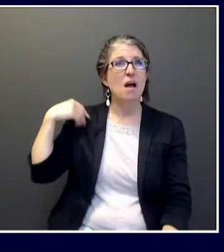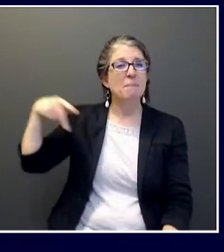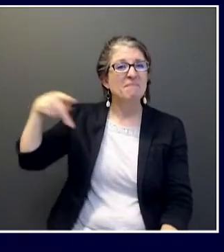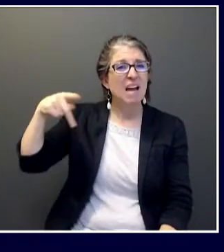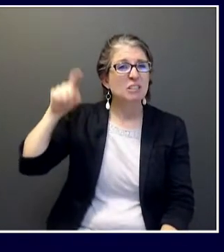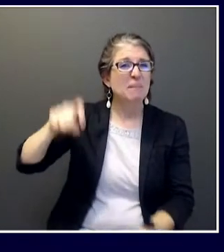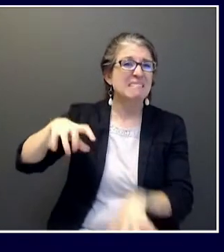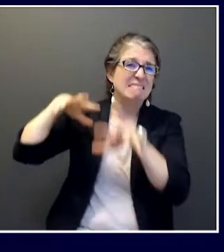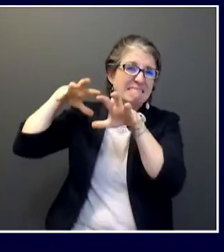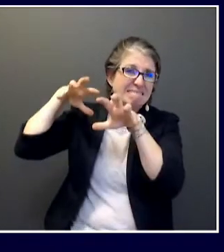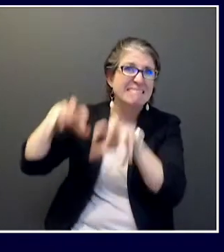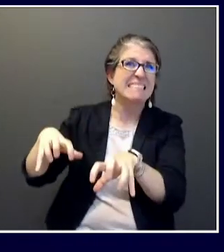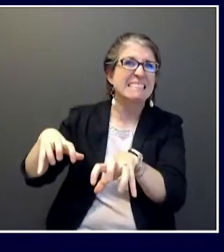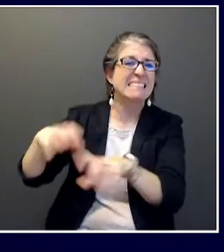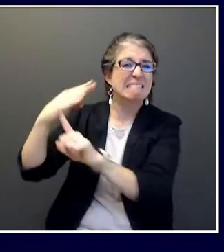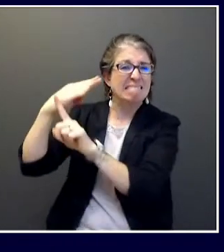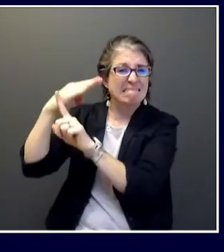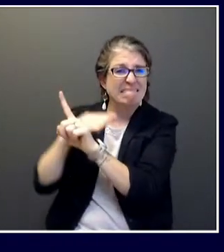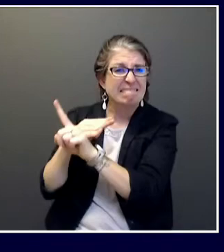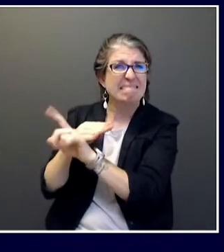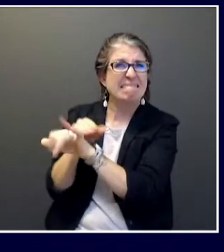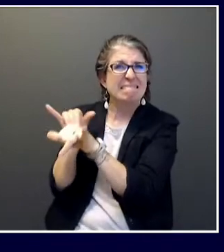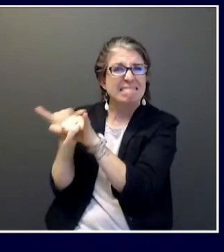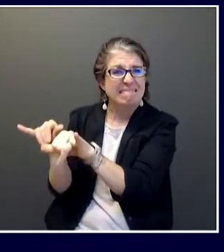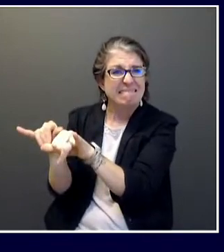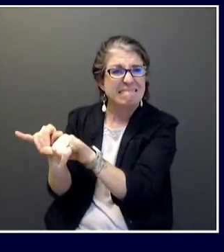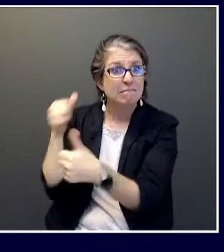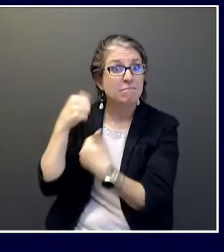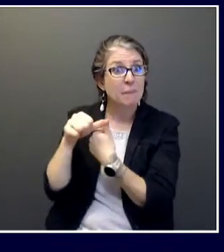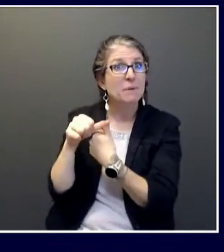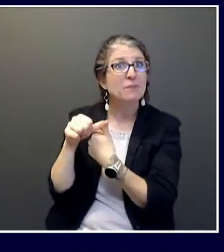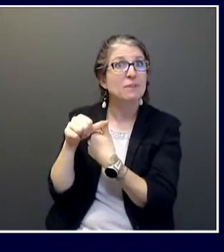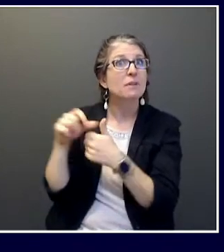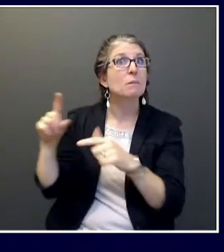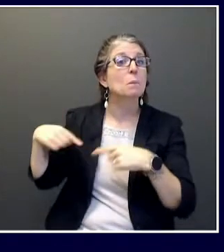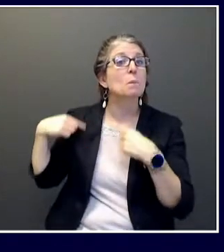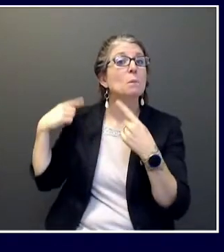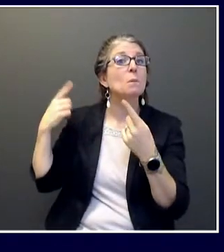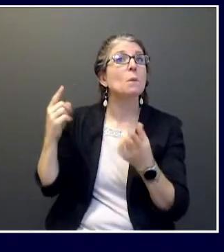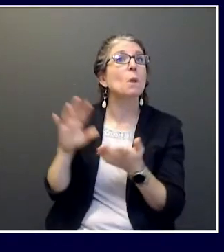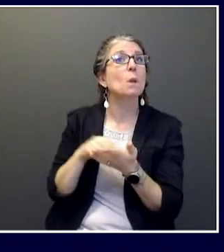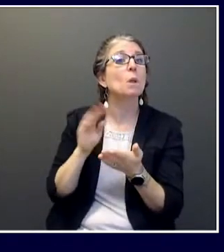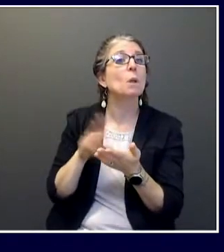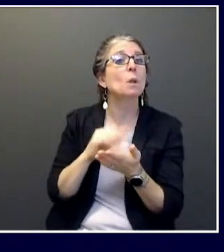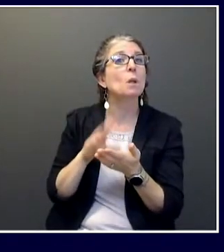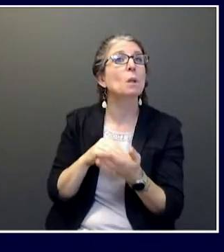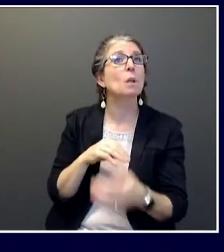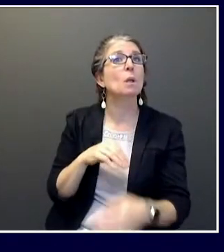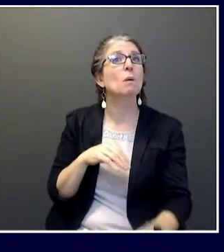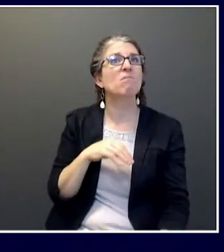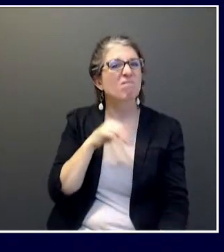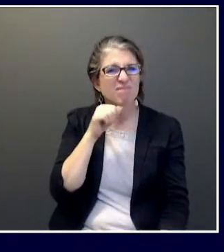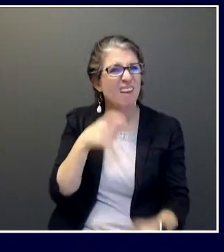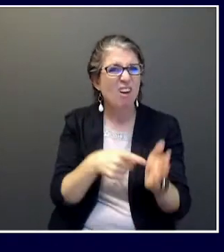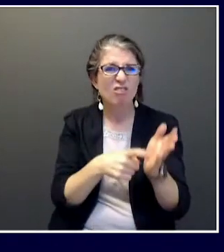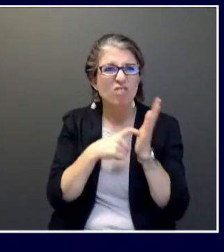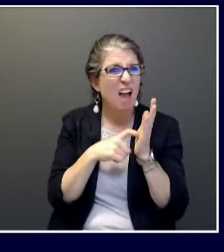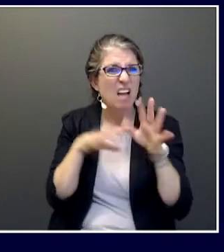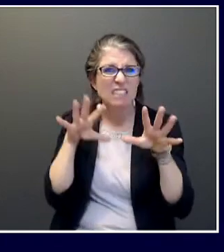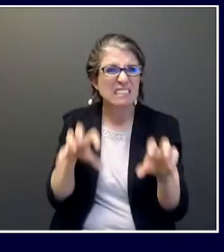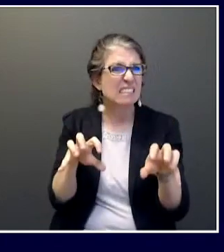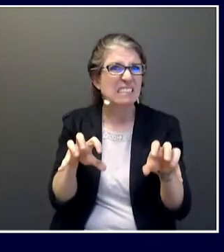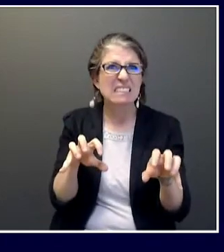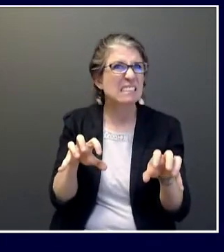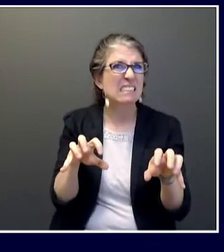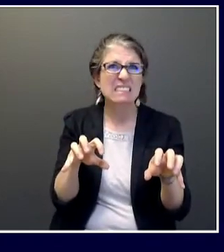learned a lot about that vaccine and its stability. And we now know that that vaccine can live in a regular refrigerator for 10